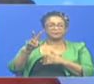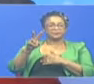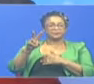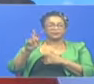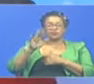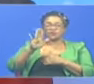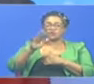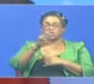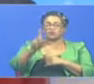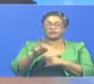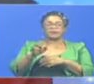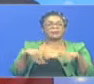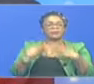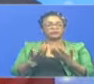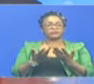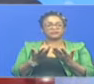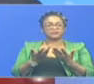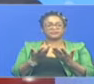was about,